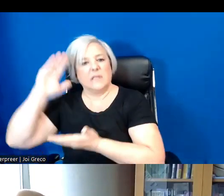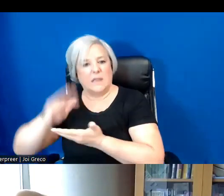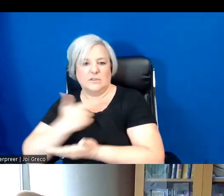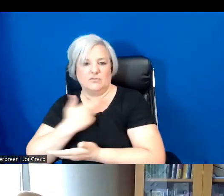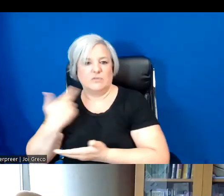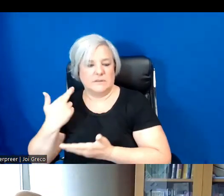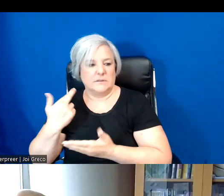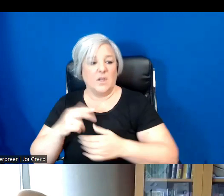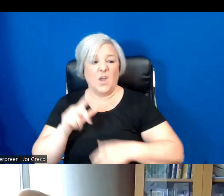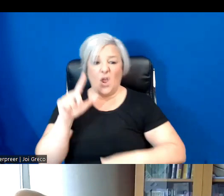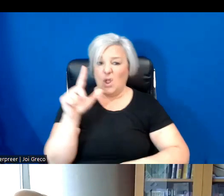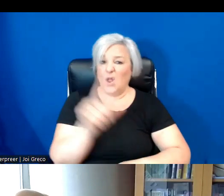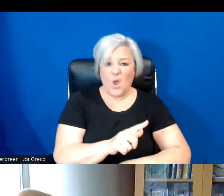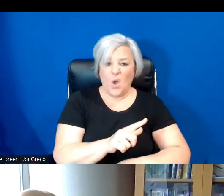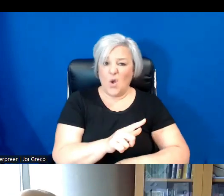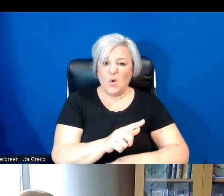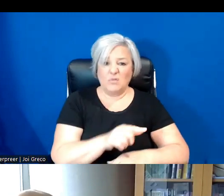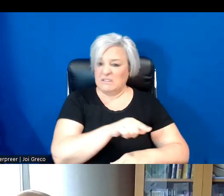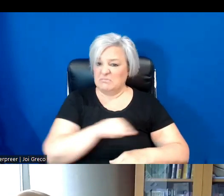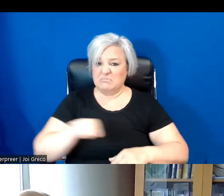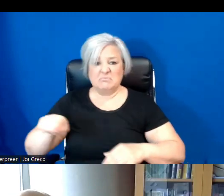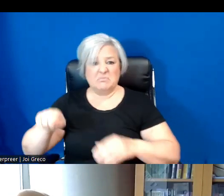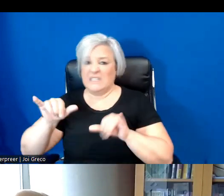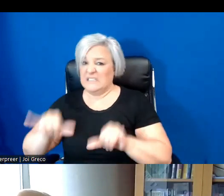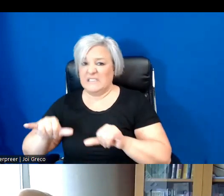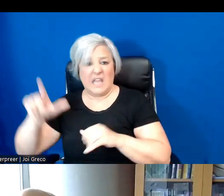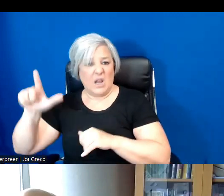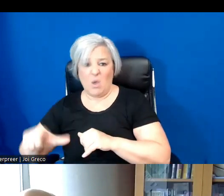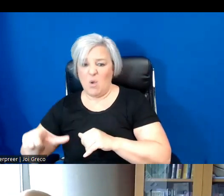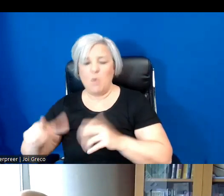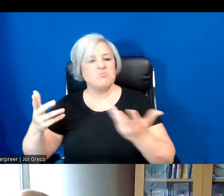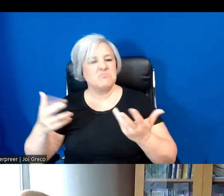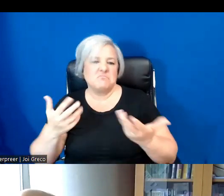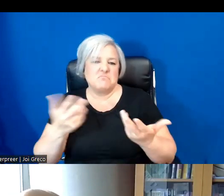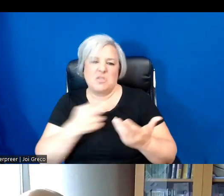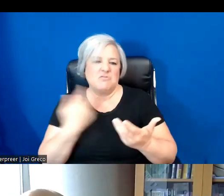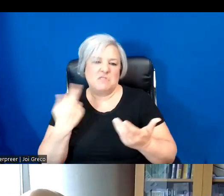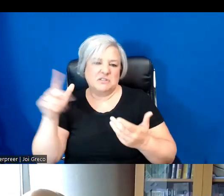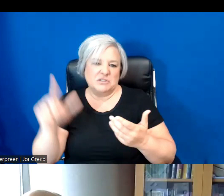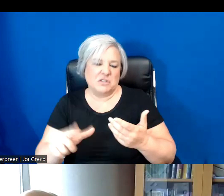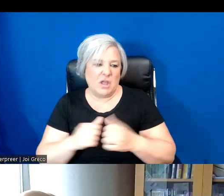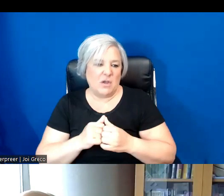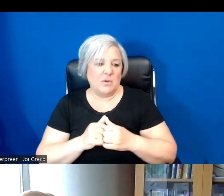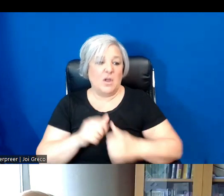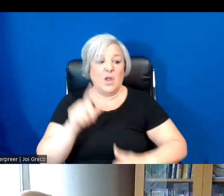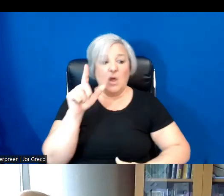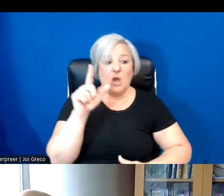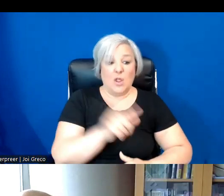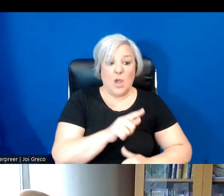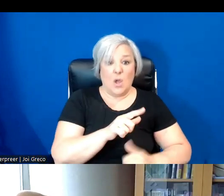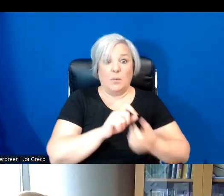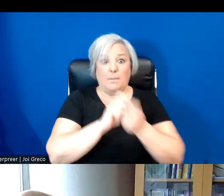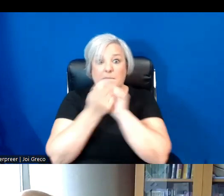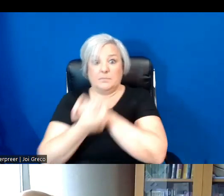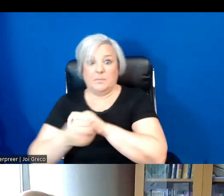if you were low and you stayed low, your risk remained low. And if we click the last one, if you're low and your risk went high,